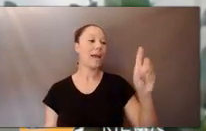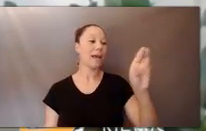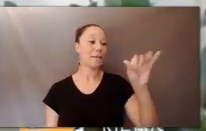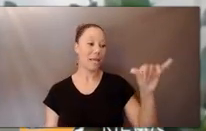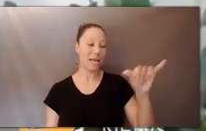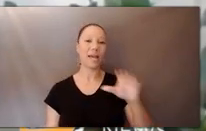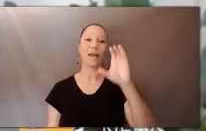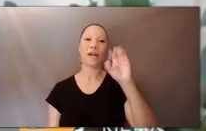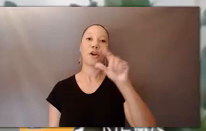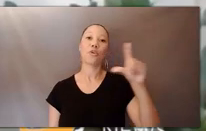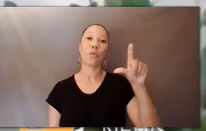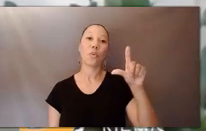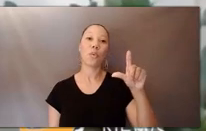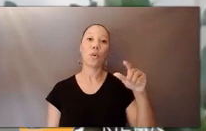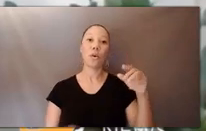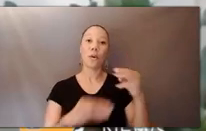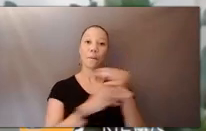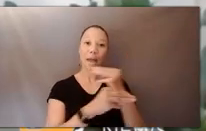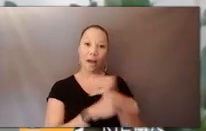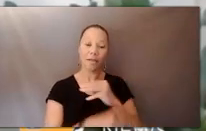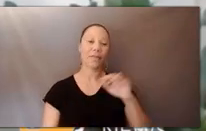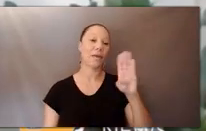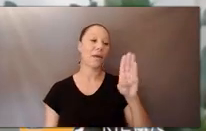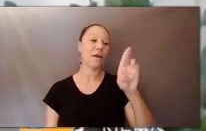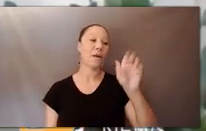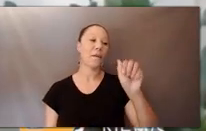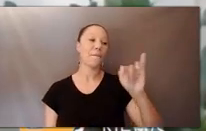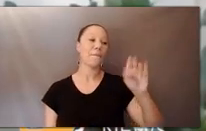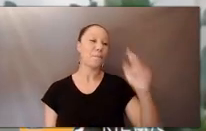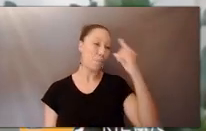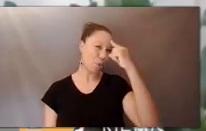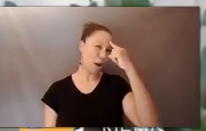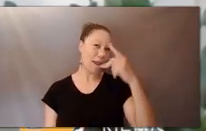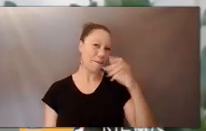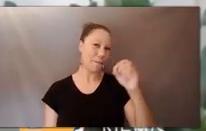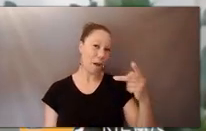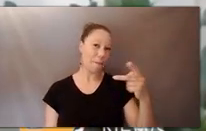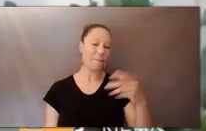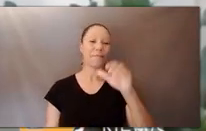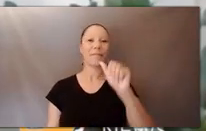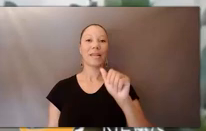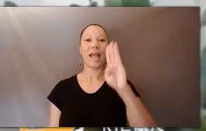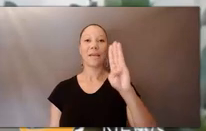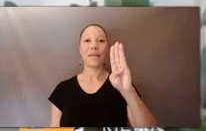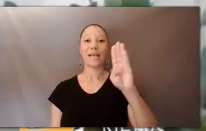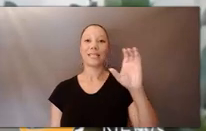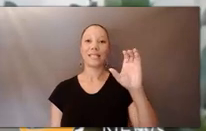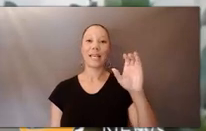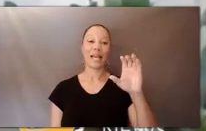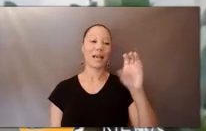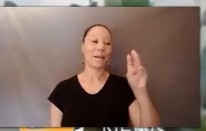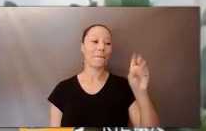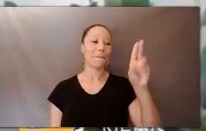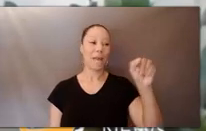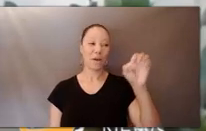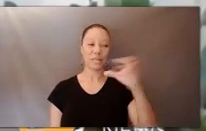coolmath.com, Reading Egg, Brain Pop. And you've probably heard of these last two, ABC Mouse and PBIS Kids. I